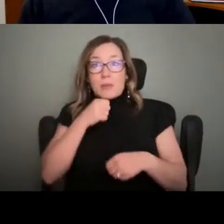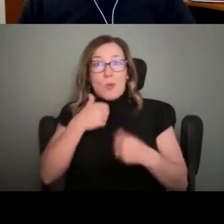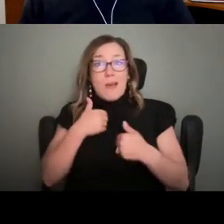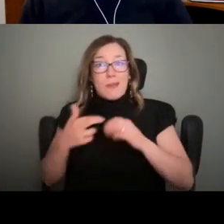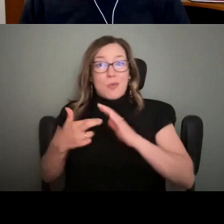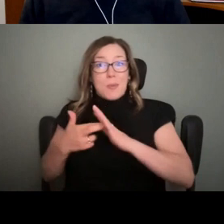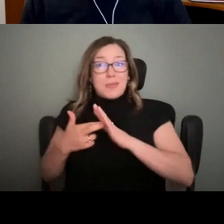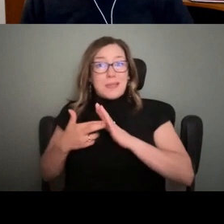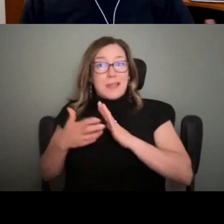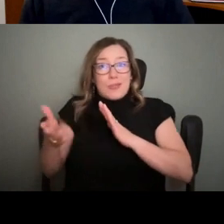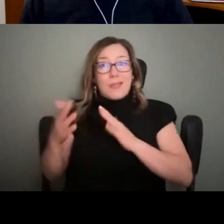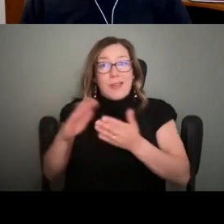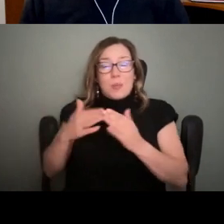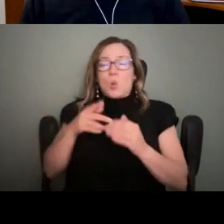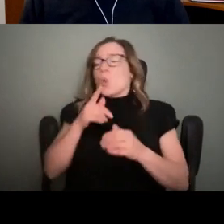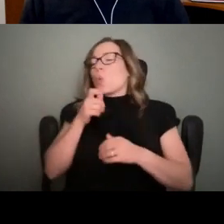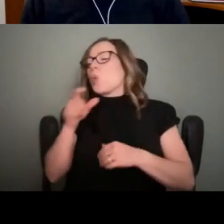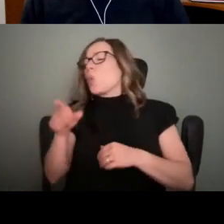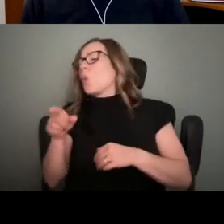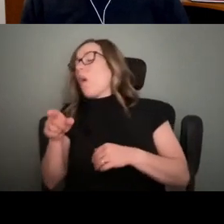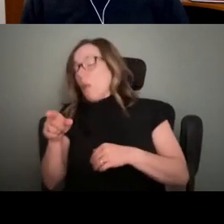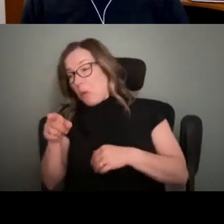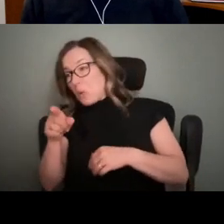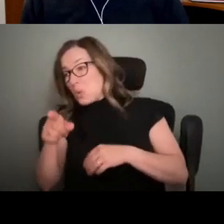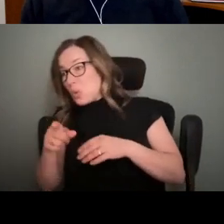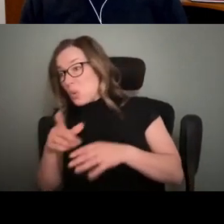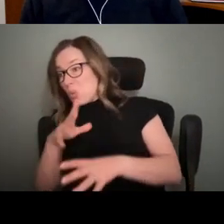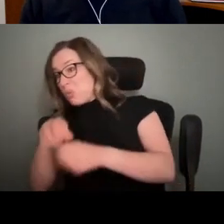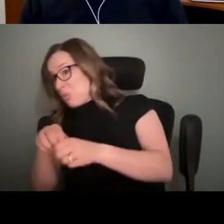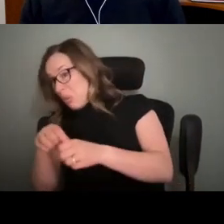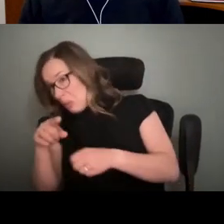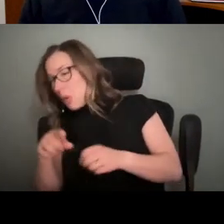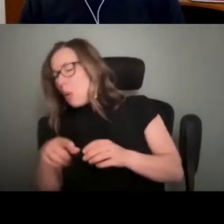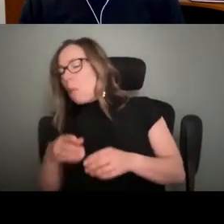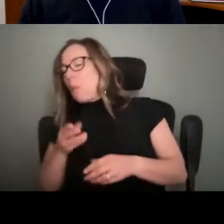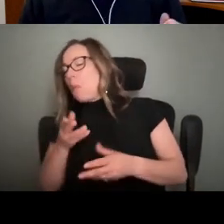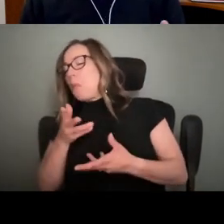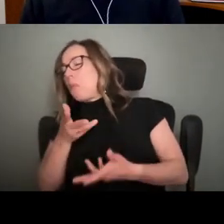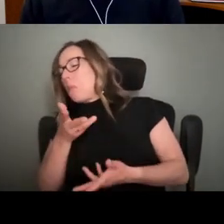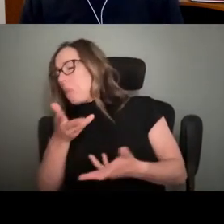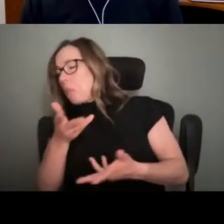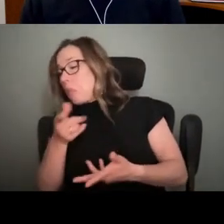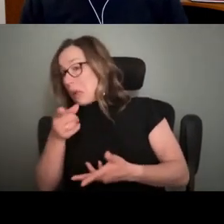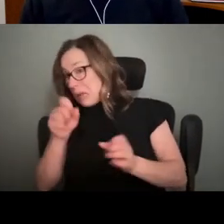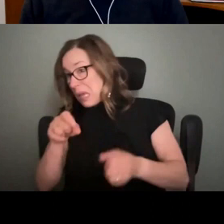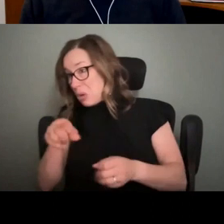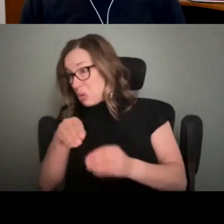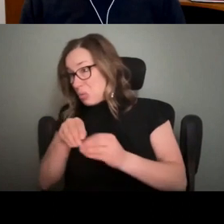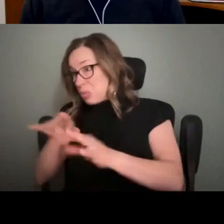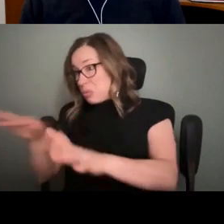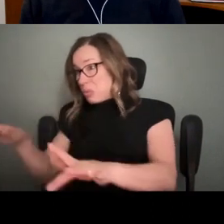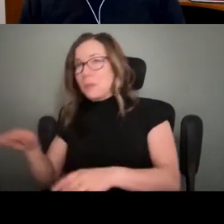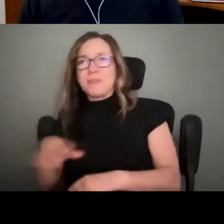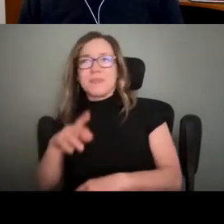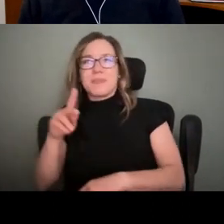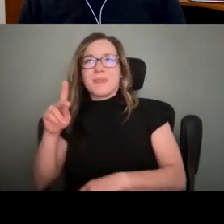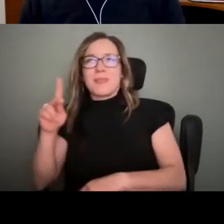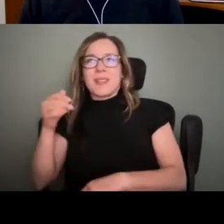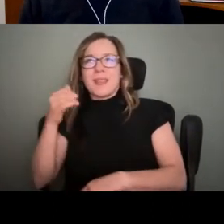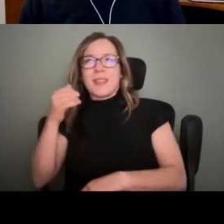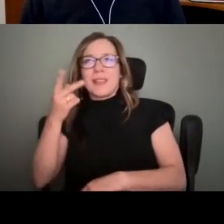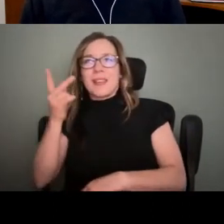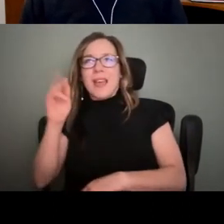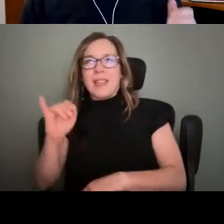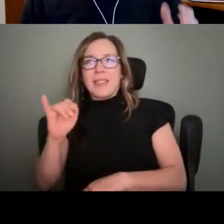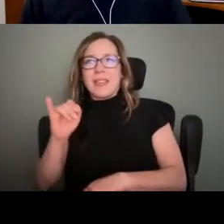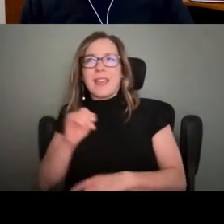reach, who are the people that do, and can you engage them to be ambassadors? Take Kathy Hayen here, actually got ahead of me here about take your